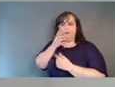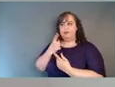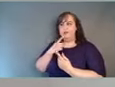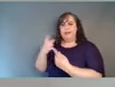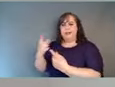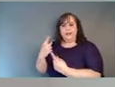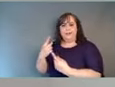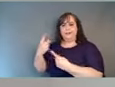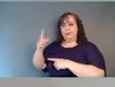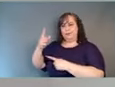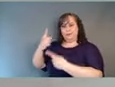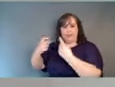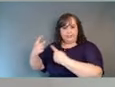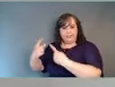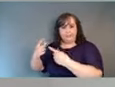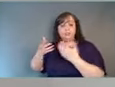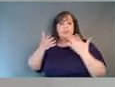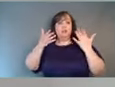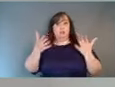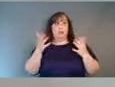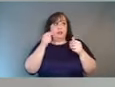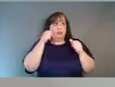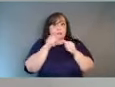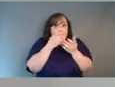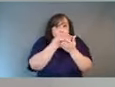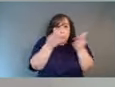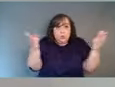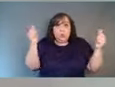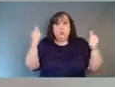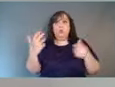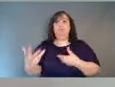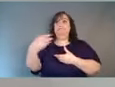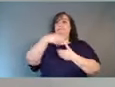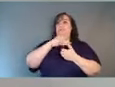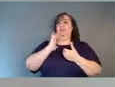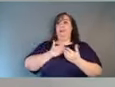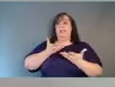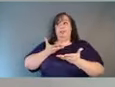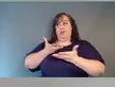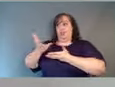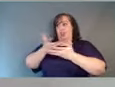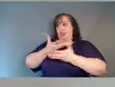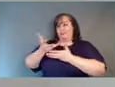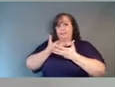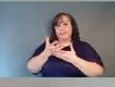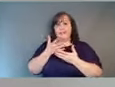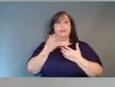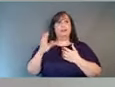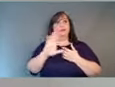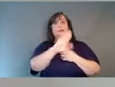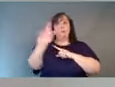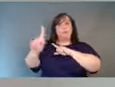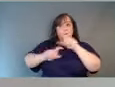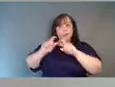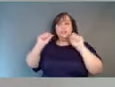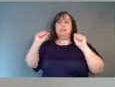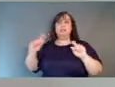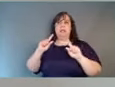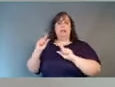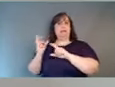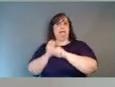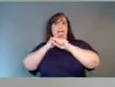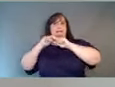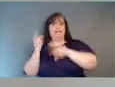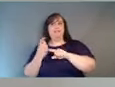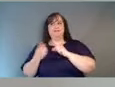you too can join the conversation and have your questions answered by our guests using the hashtag AskNASA